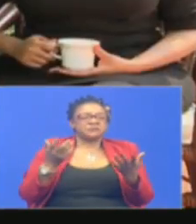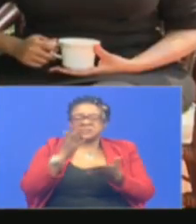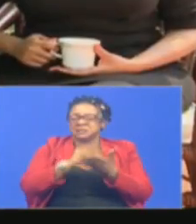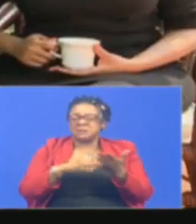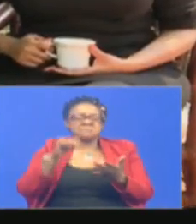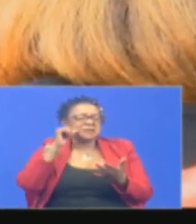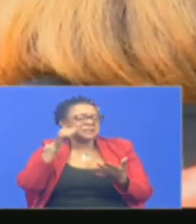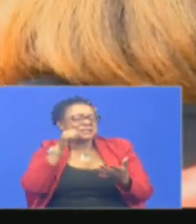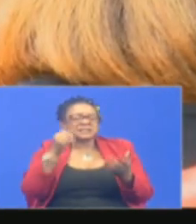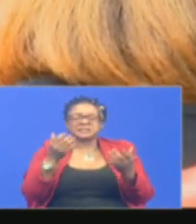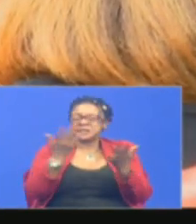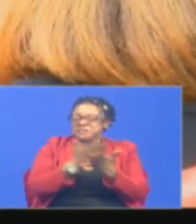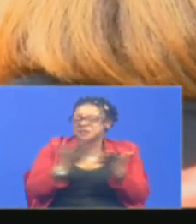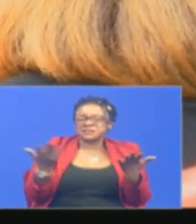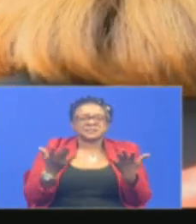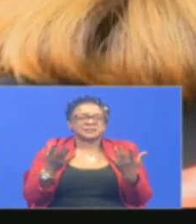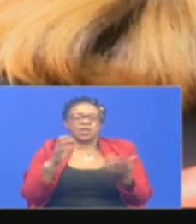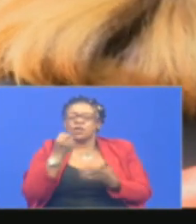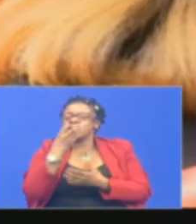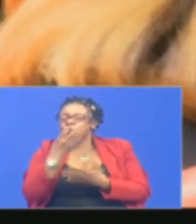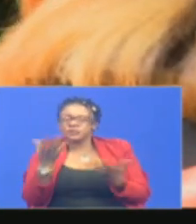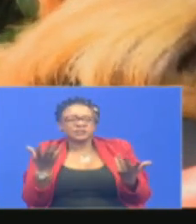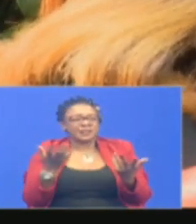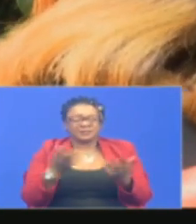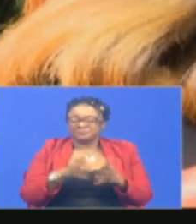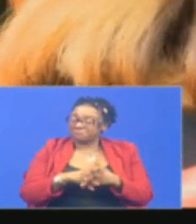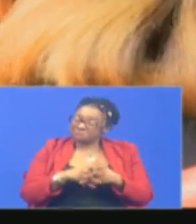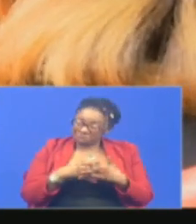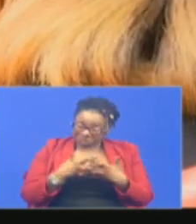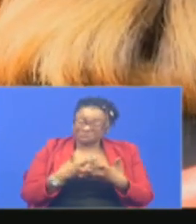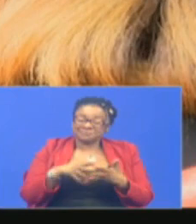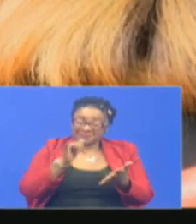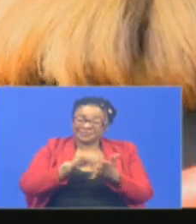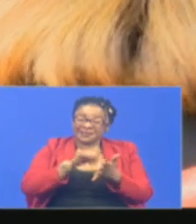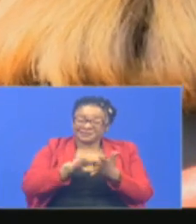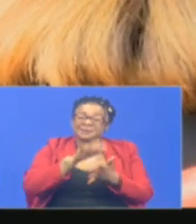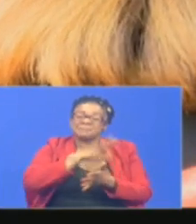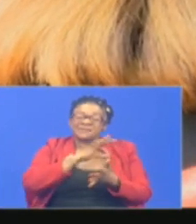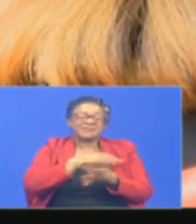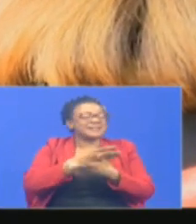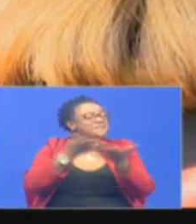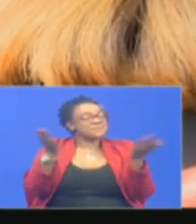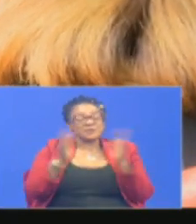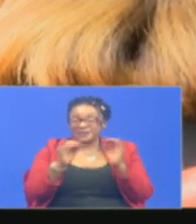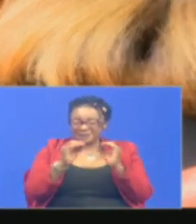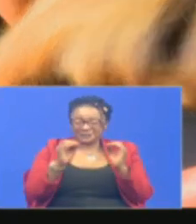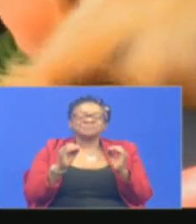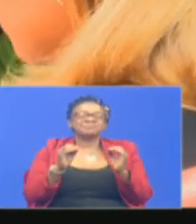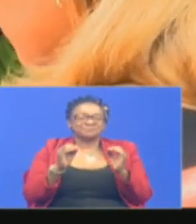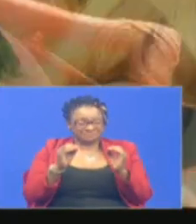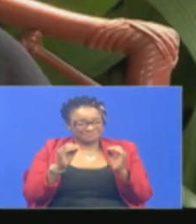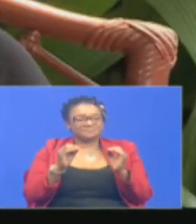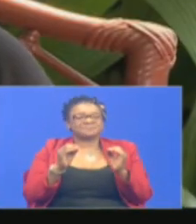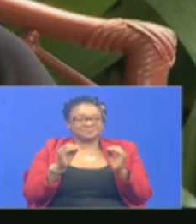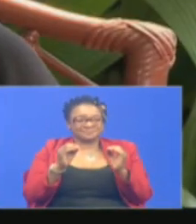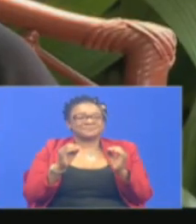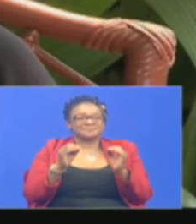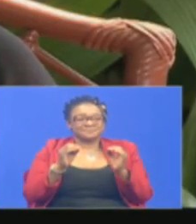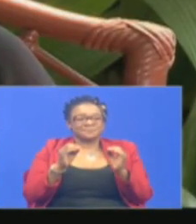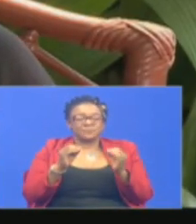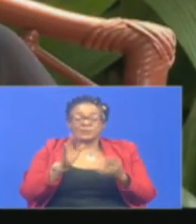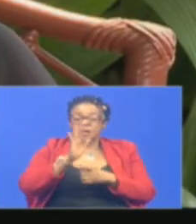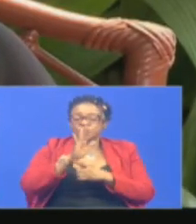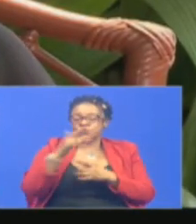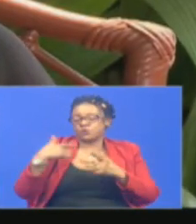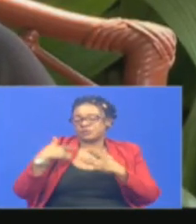know, roads, railways, you know, that are not really benefiting everybody, uh-huh. You know. Are you concerned that with this clamor